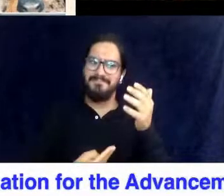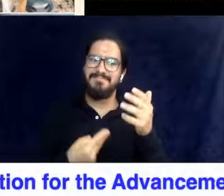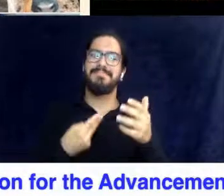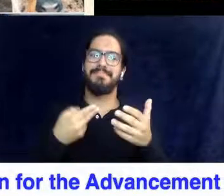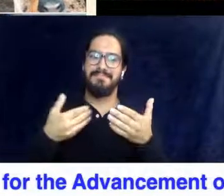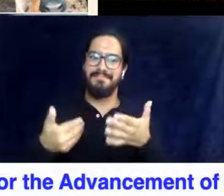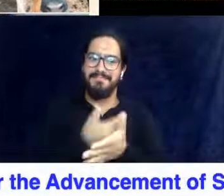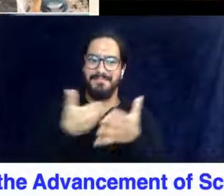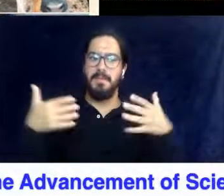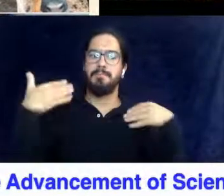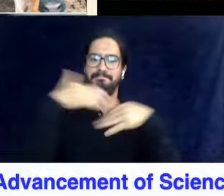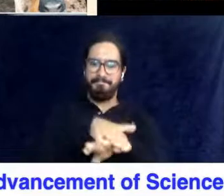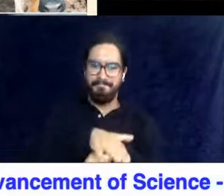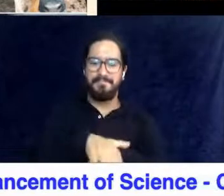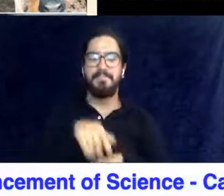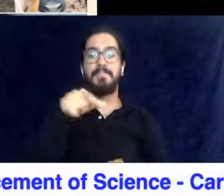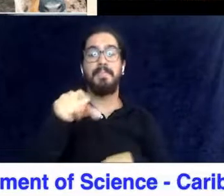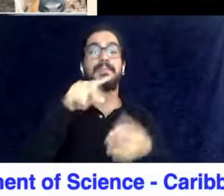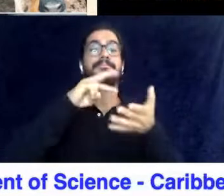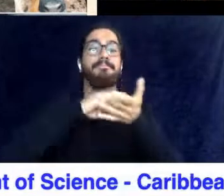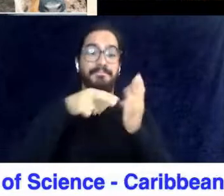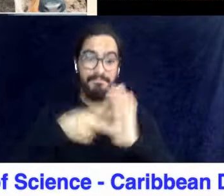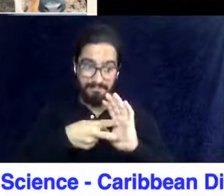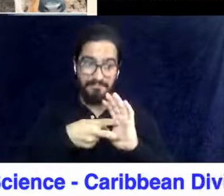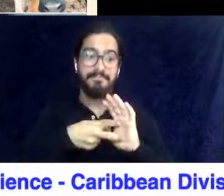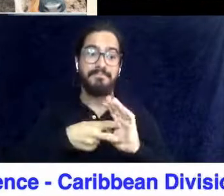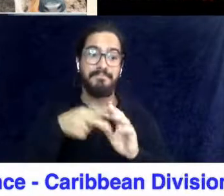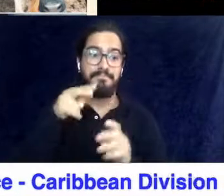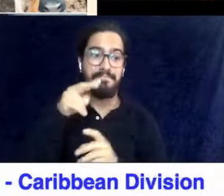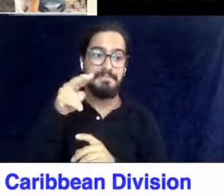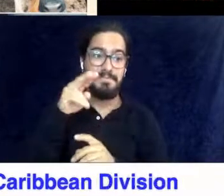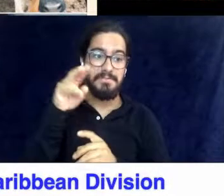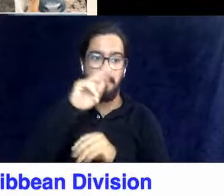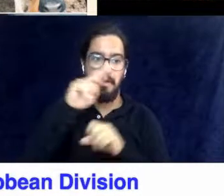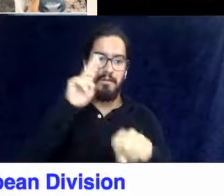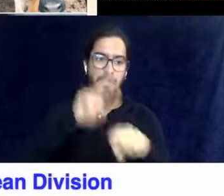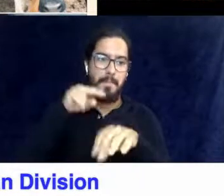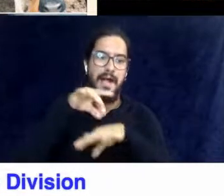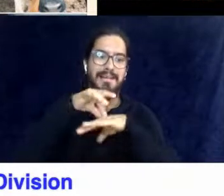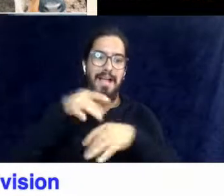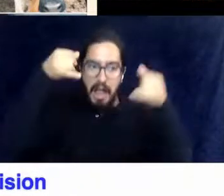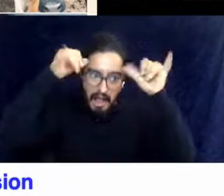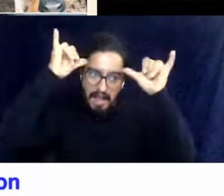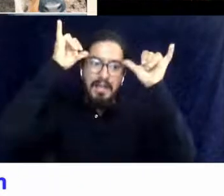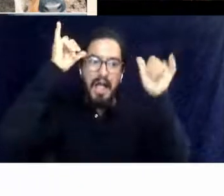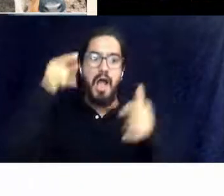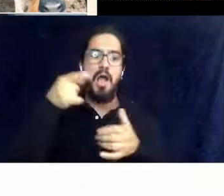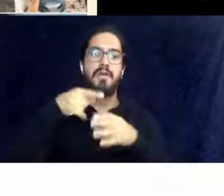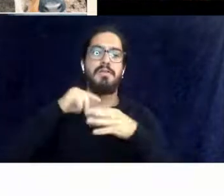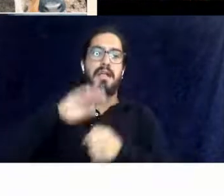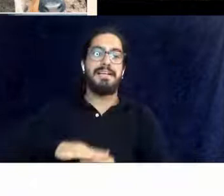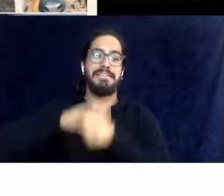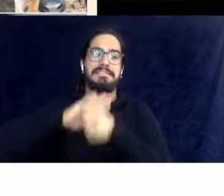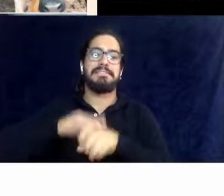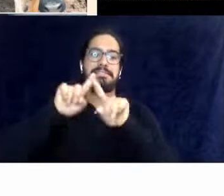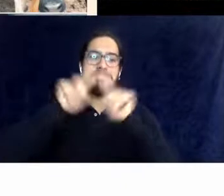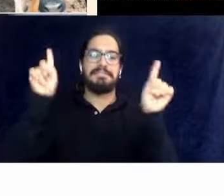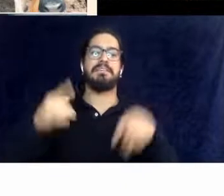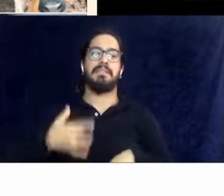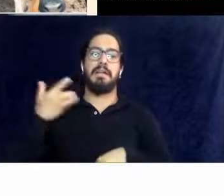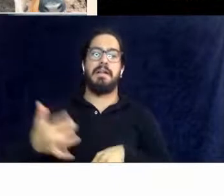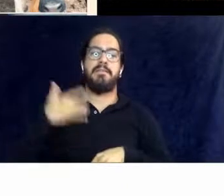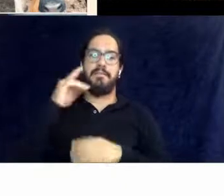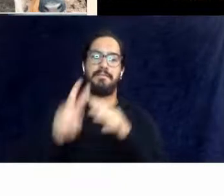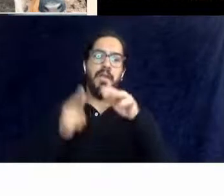wild type or normal hair type cow phenotype experience heat stress differently, we hypothesize that under heat stress